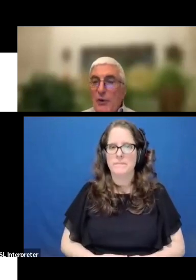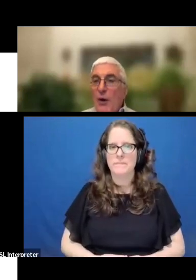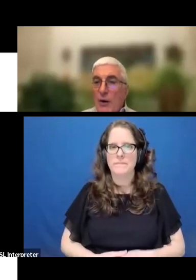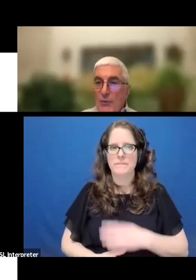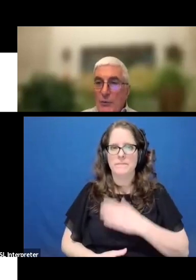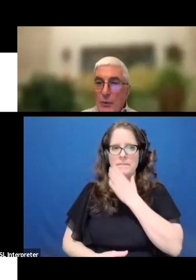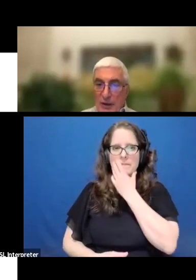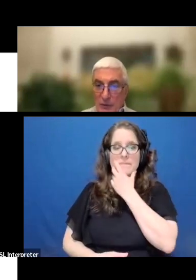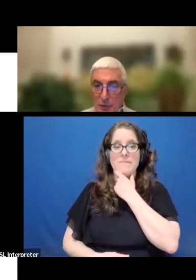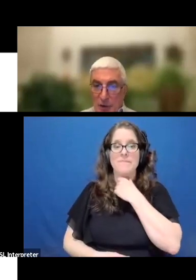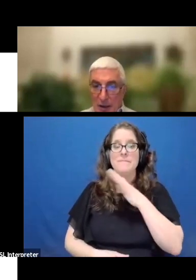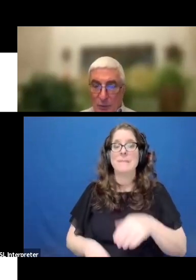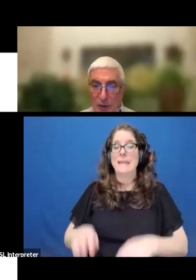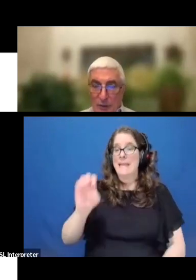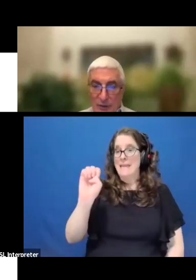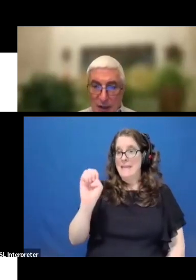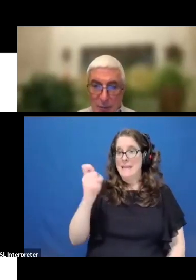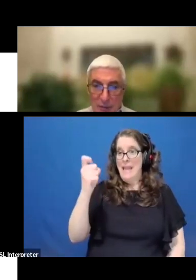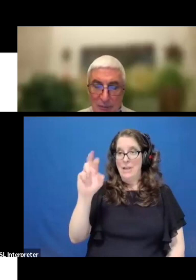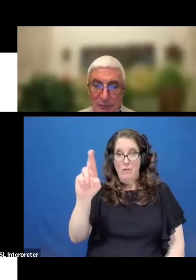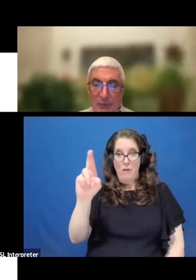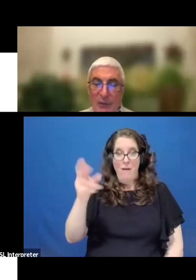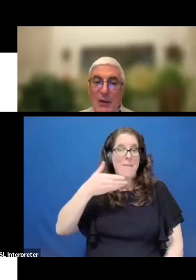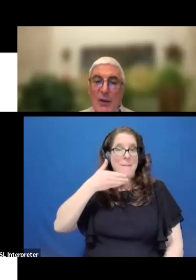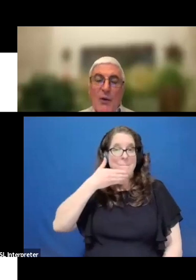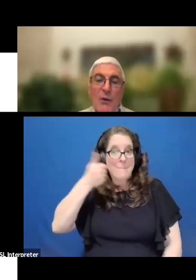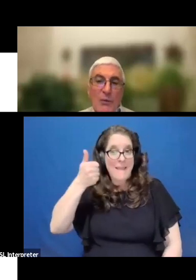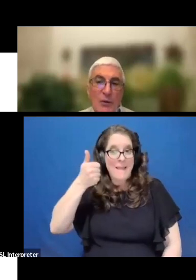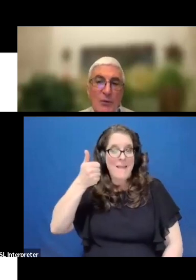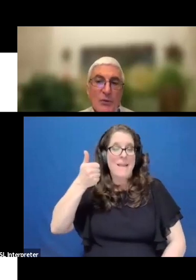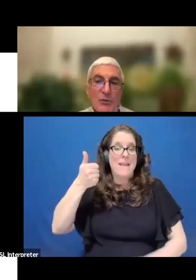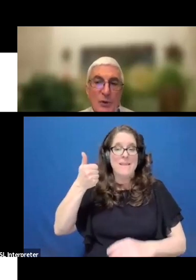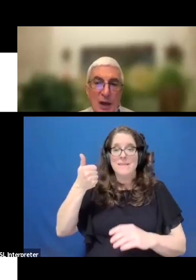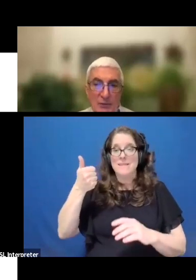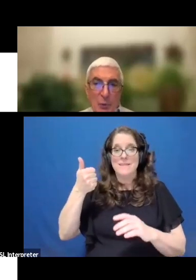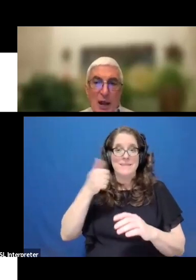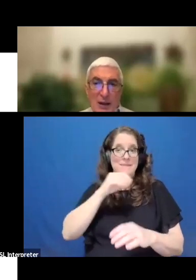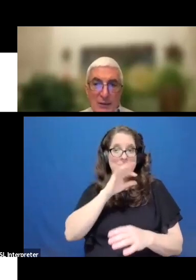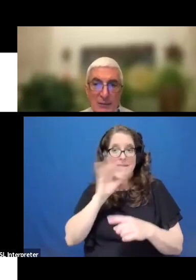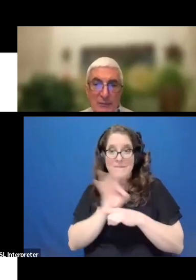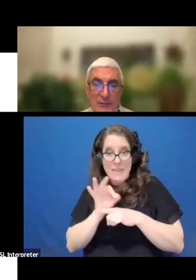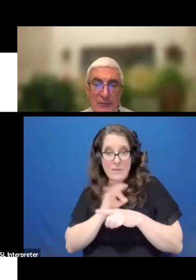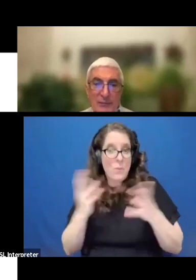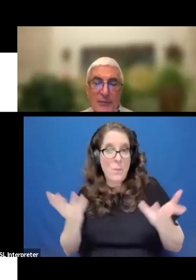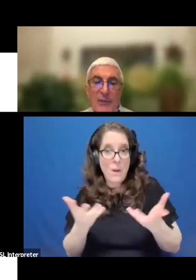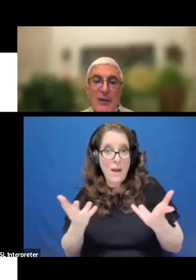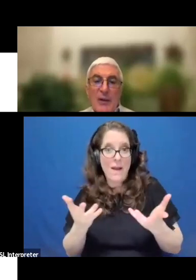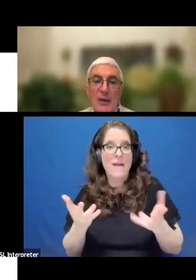Best of all, with expedited reinstatement, although you do have to wait